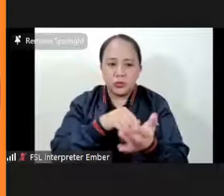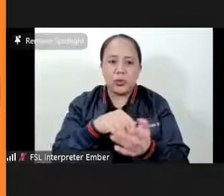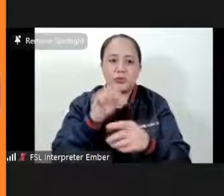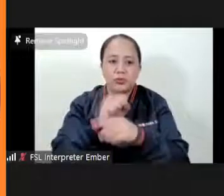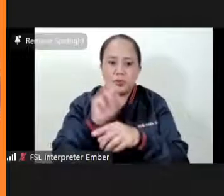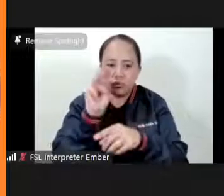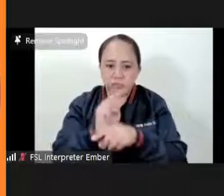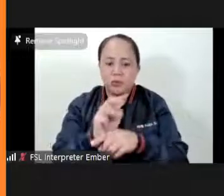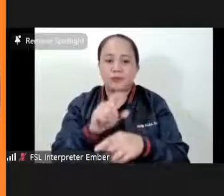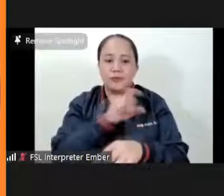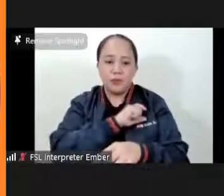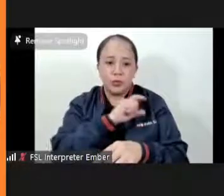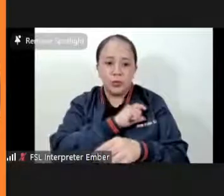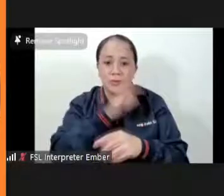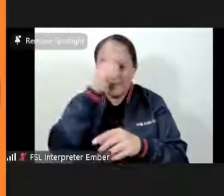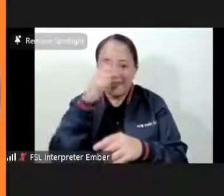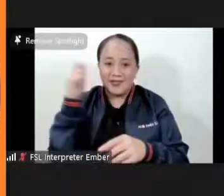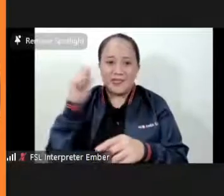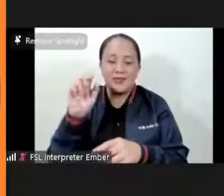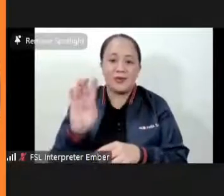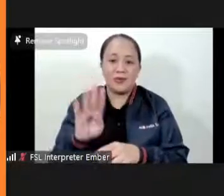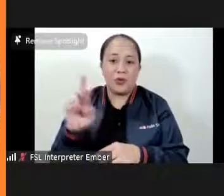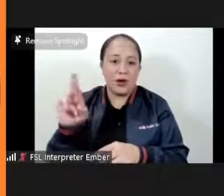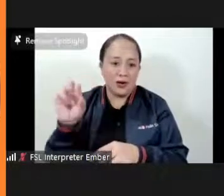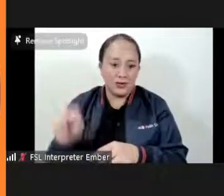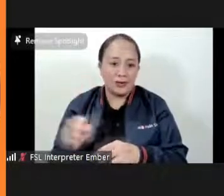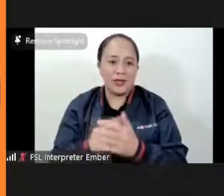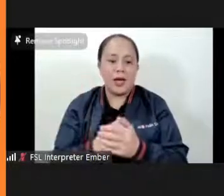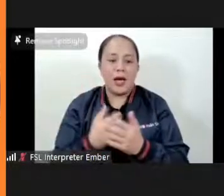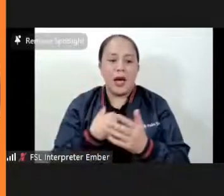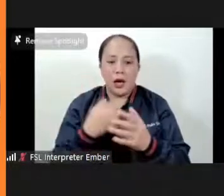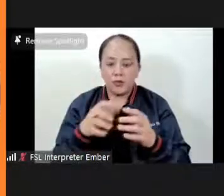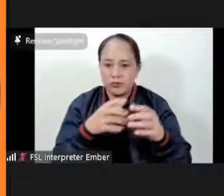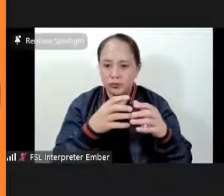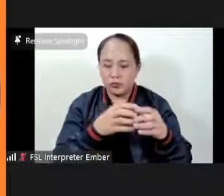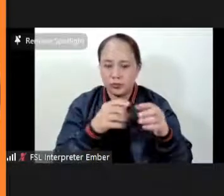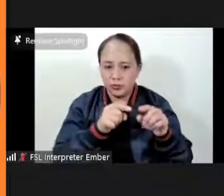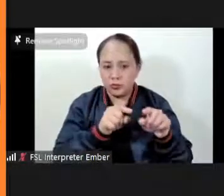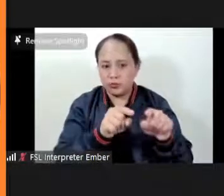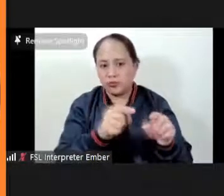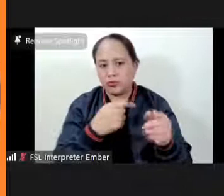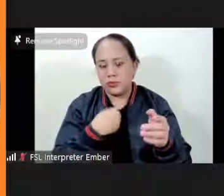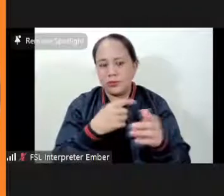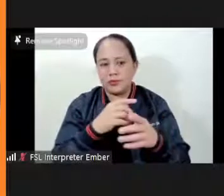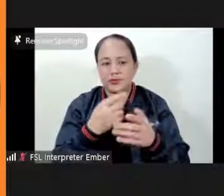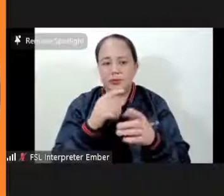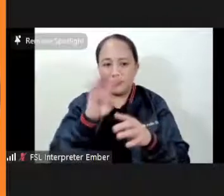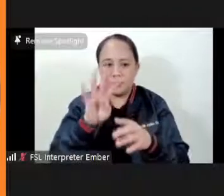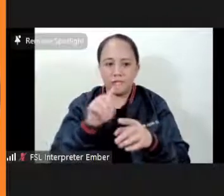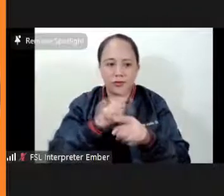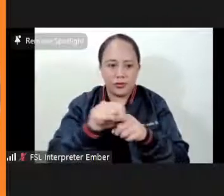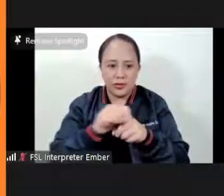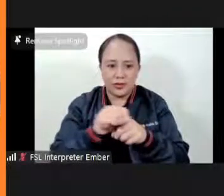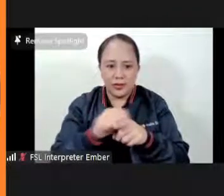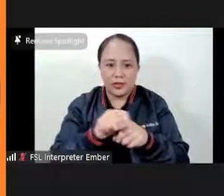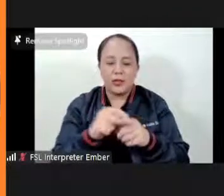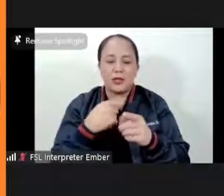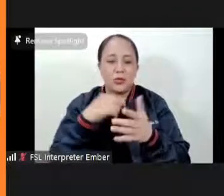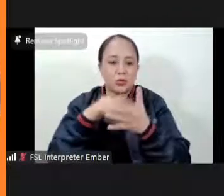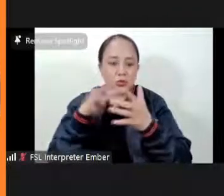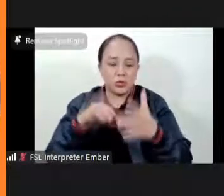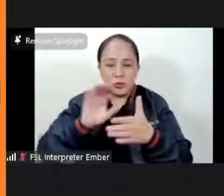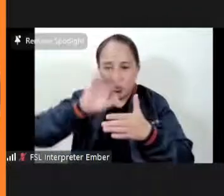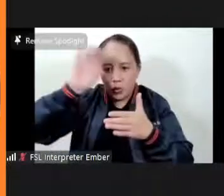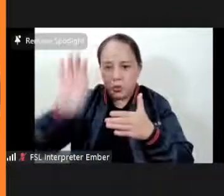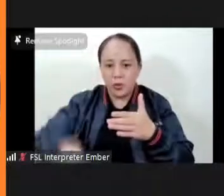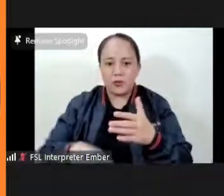4 R's. It has asynchronous and synchronous sessions for its 4 training modules that the students must